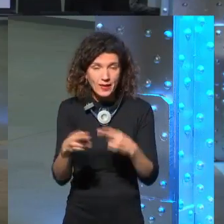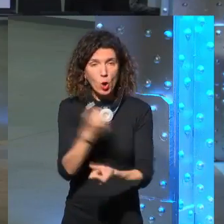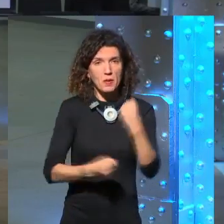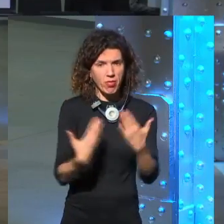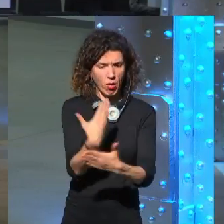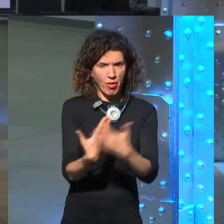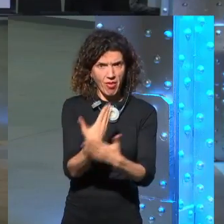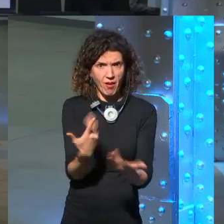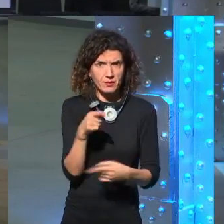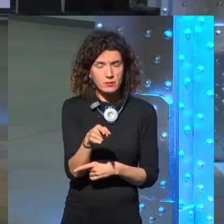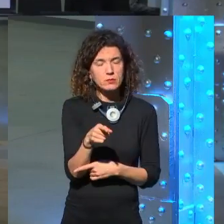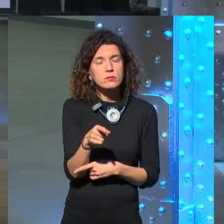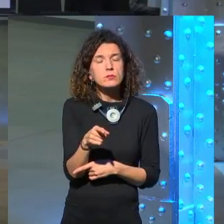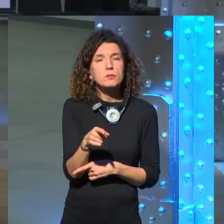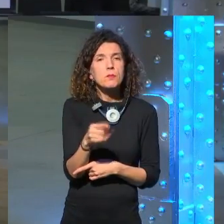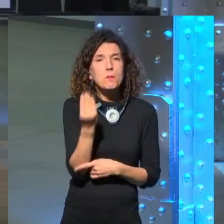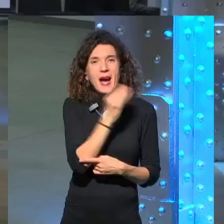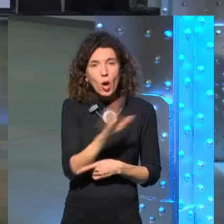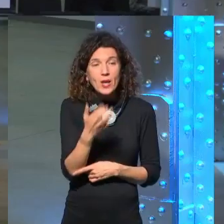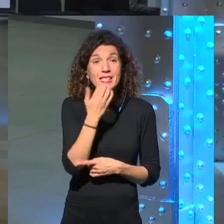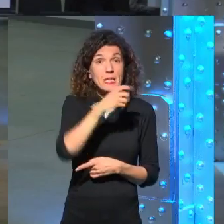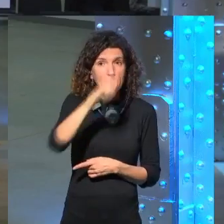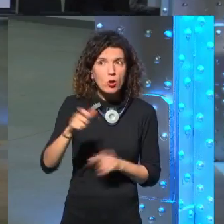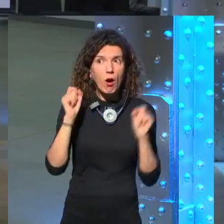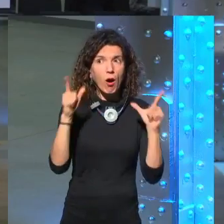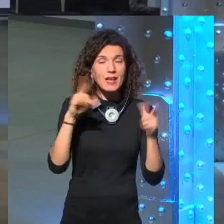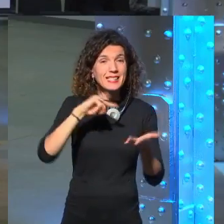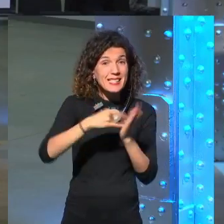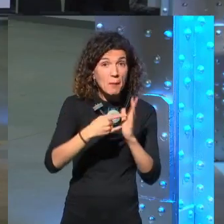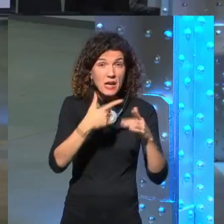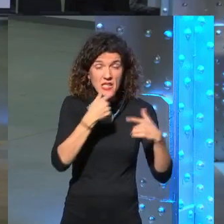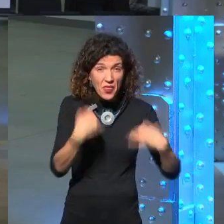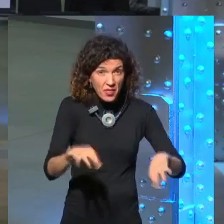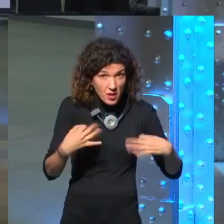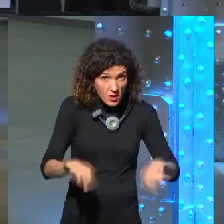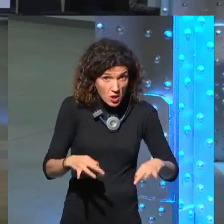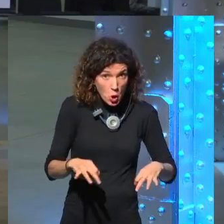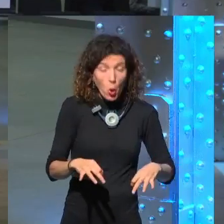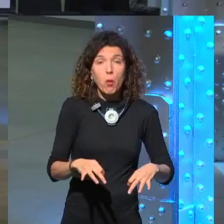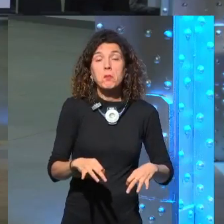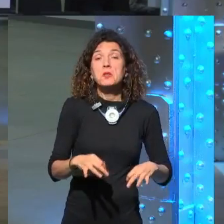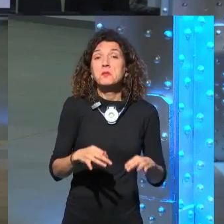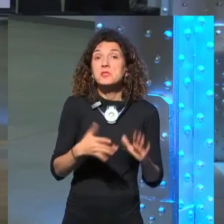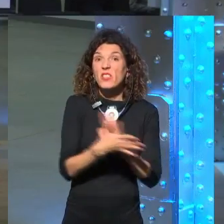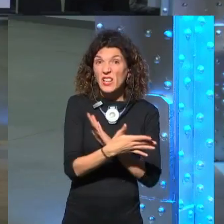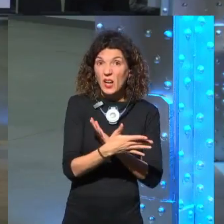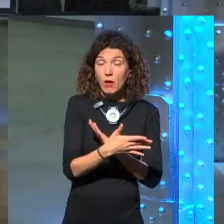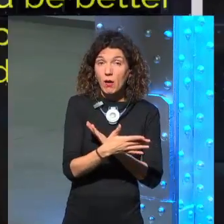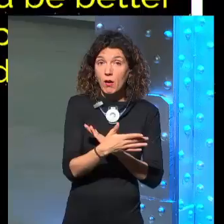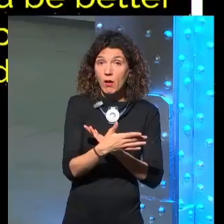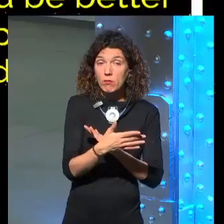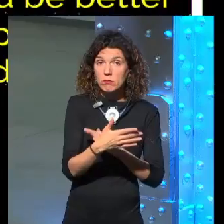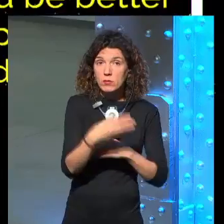be better off if more people realized that simple systems do not necessarily possess simple